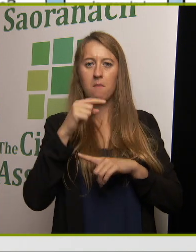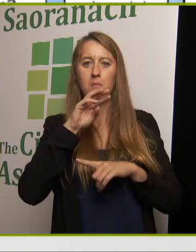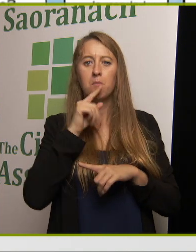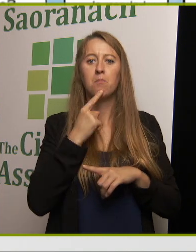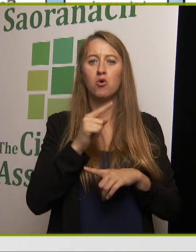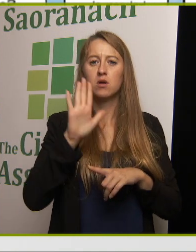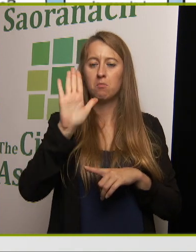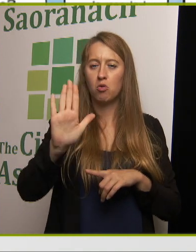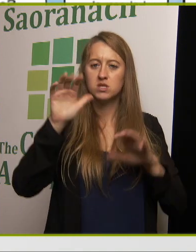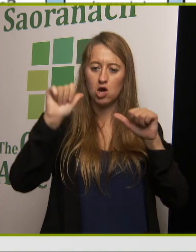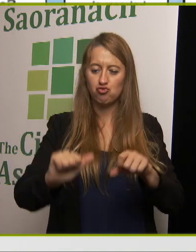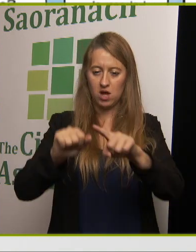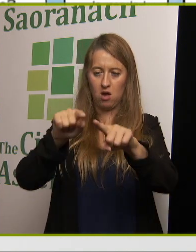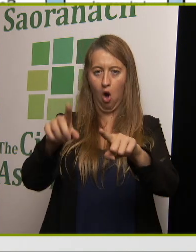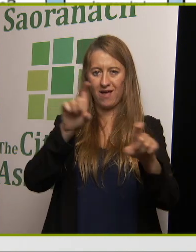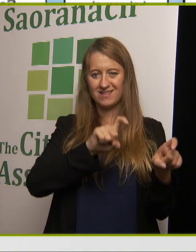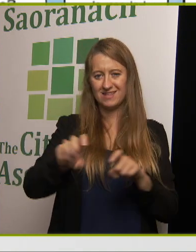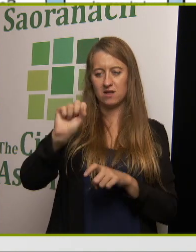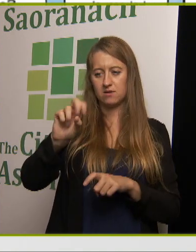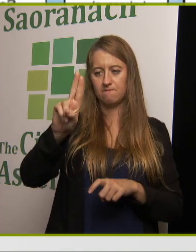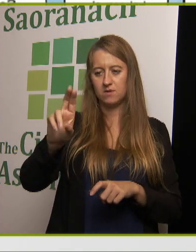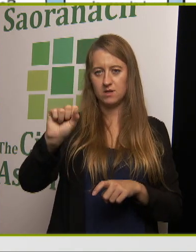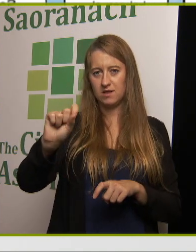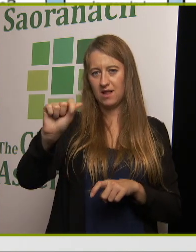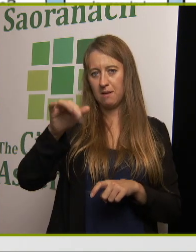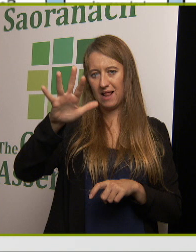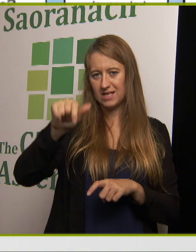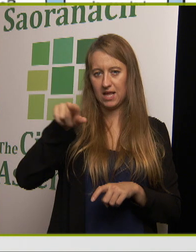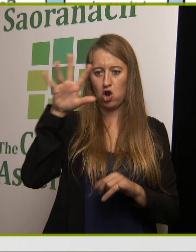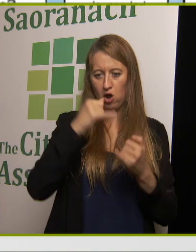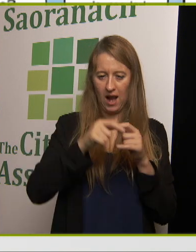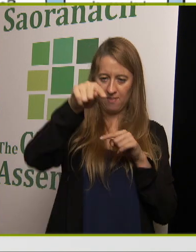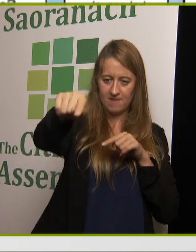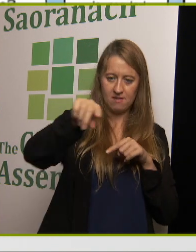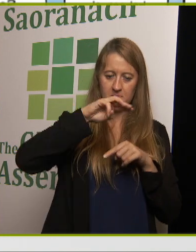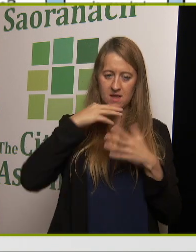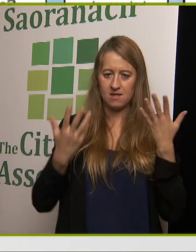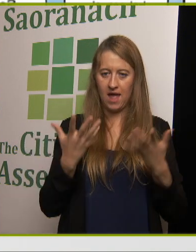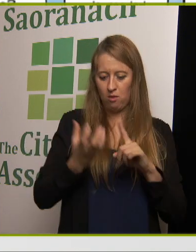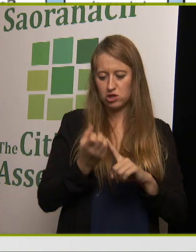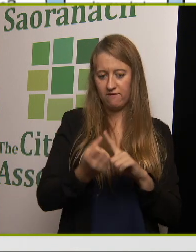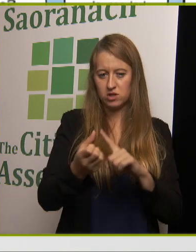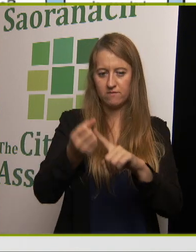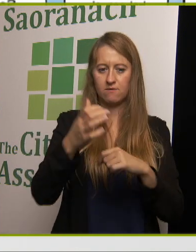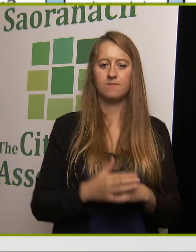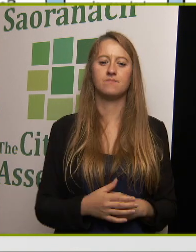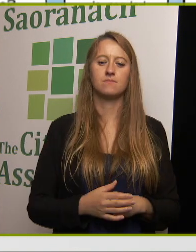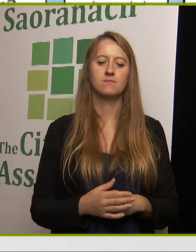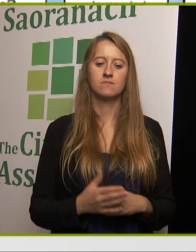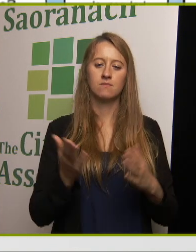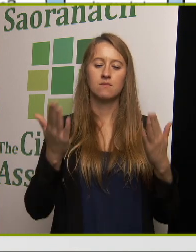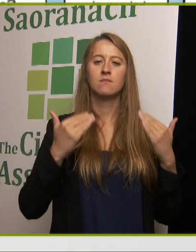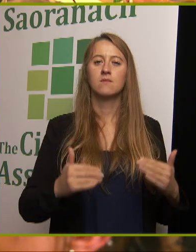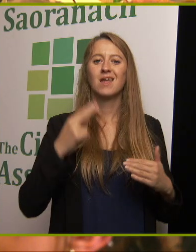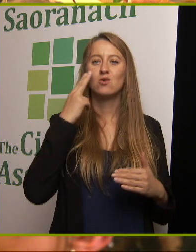okay? You really do need a strong understanding of the science that you need to make decisions. Now, I